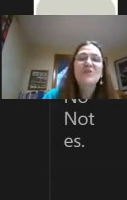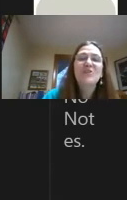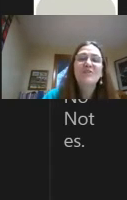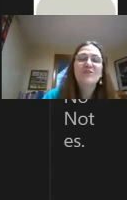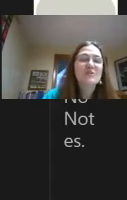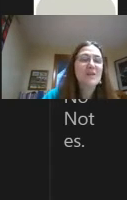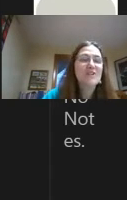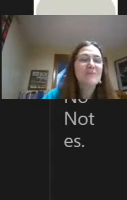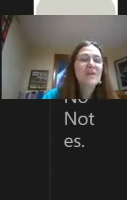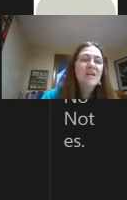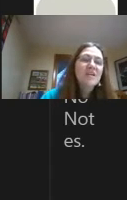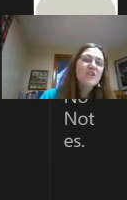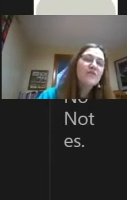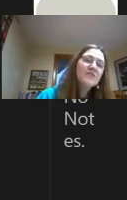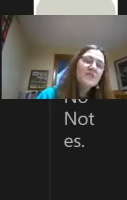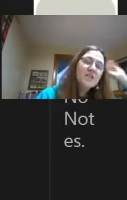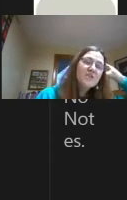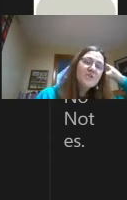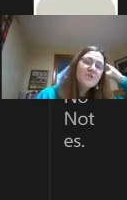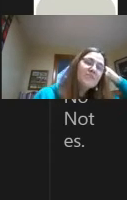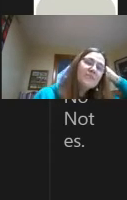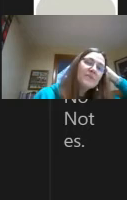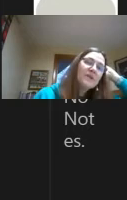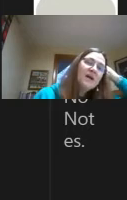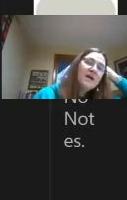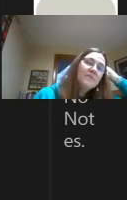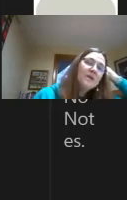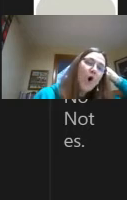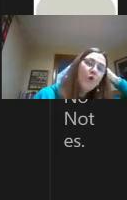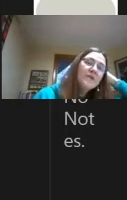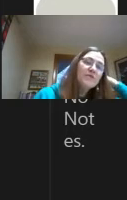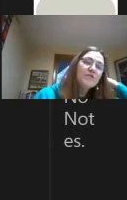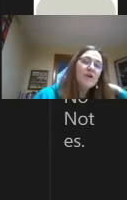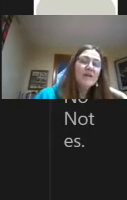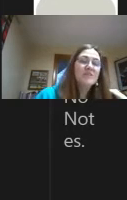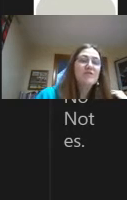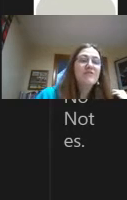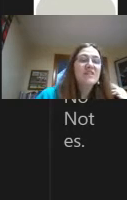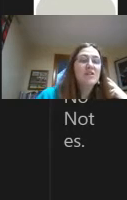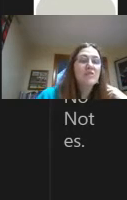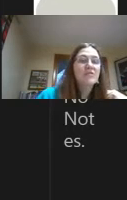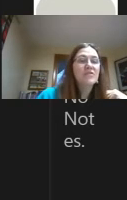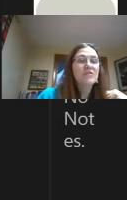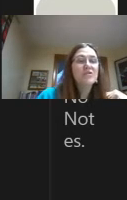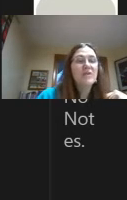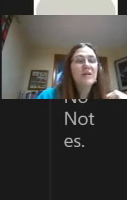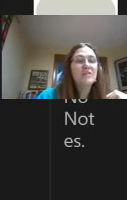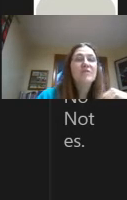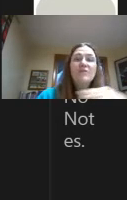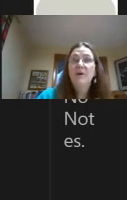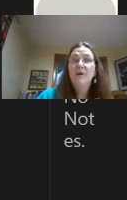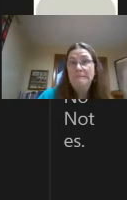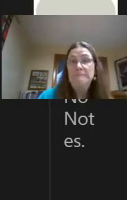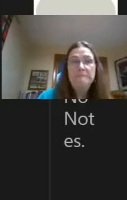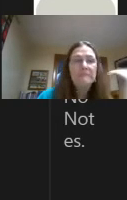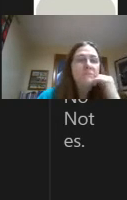so you're going to have to do some managing. Sulfur is a touchy one. Only if you're trying to feed clovers should you add